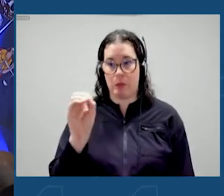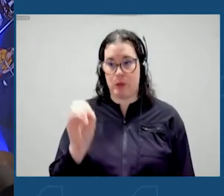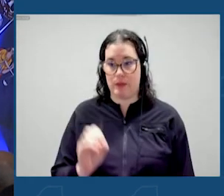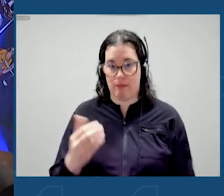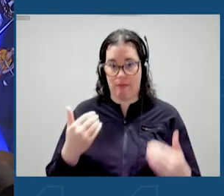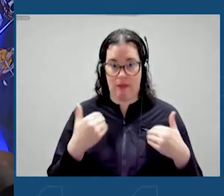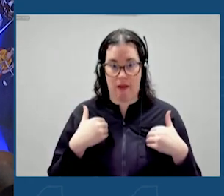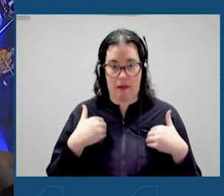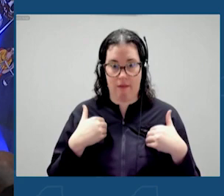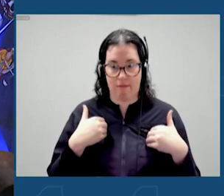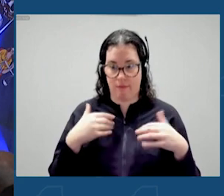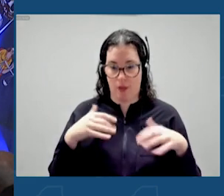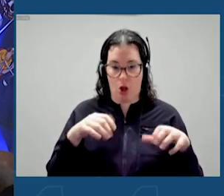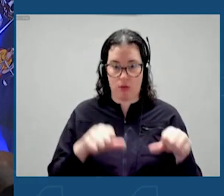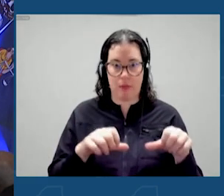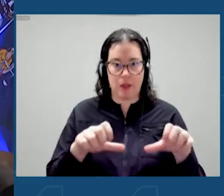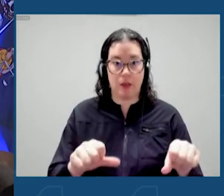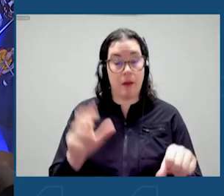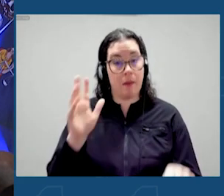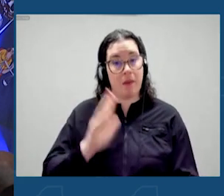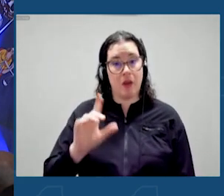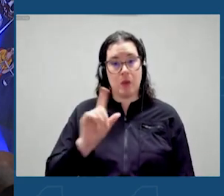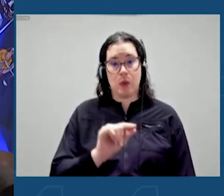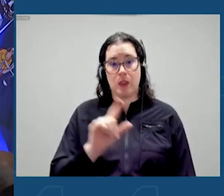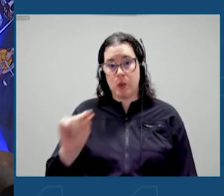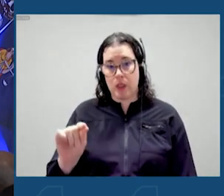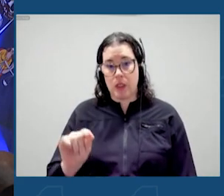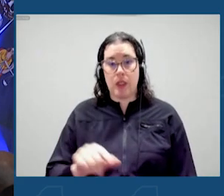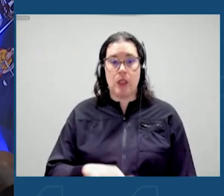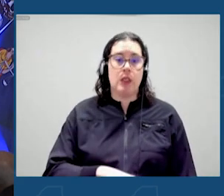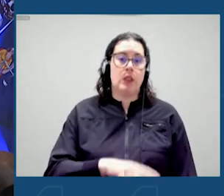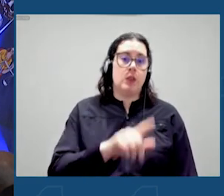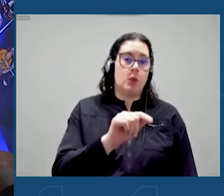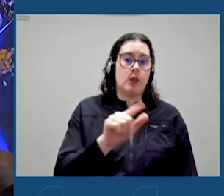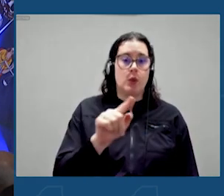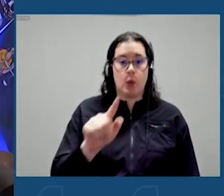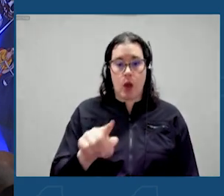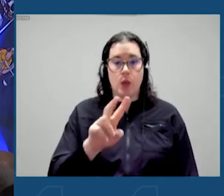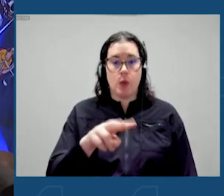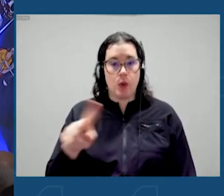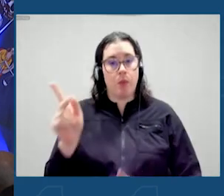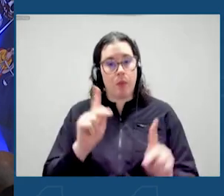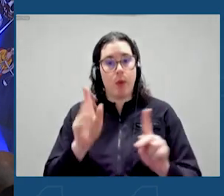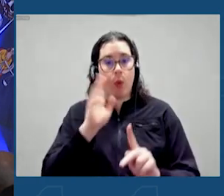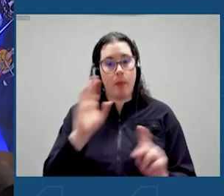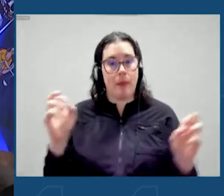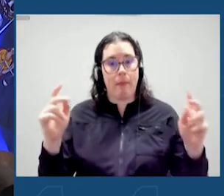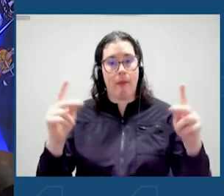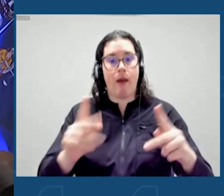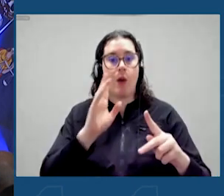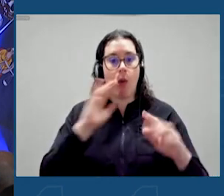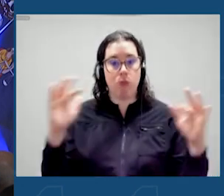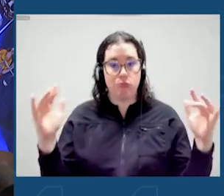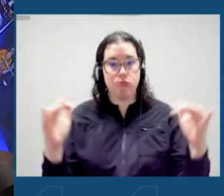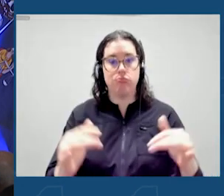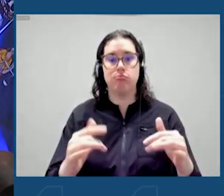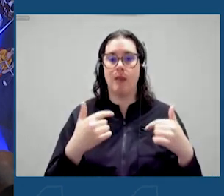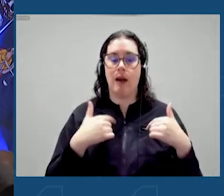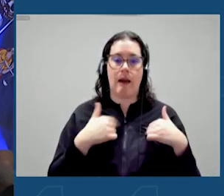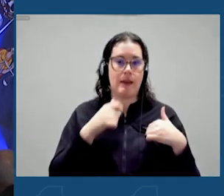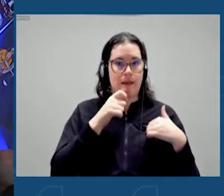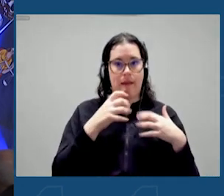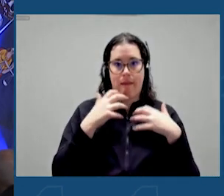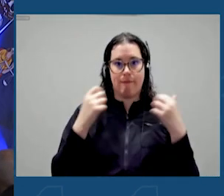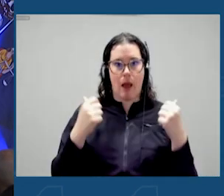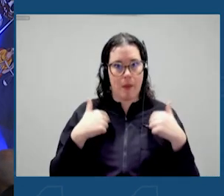back in 2020, 2021, 2022, I thought, well, they're gonna still come back. I never gave up. But at some point you